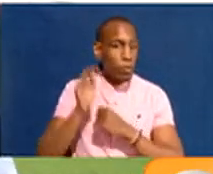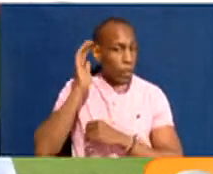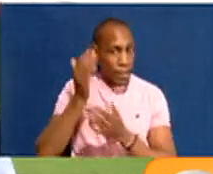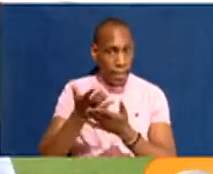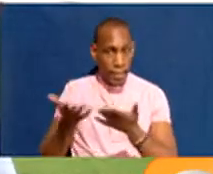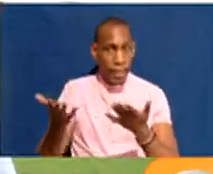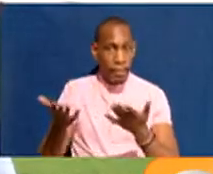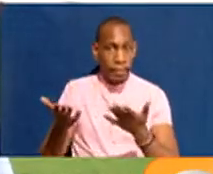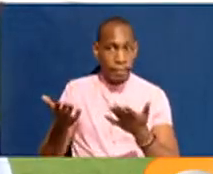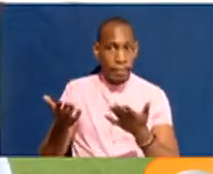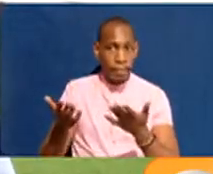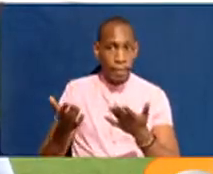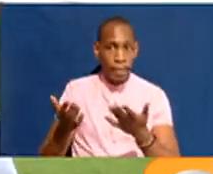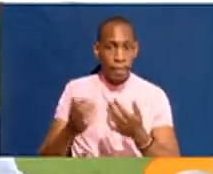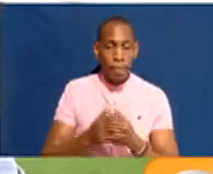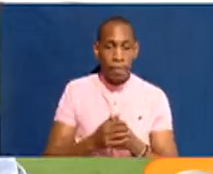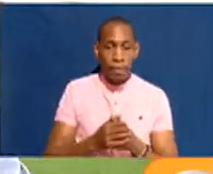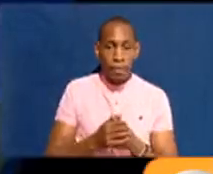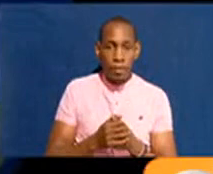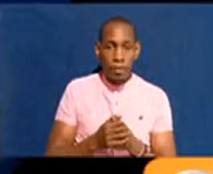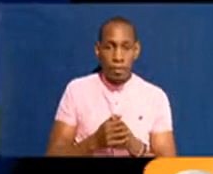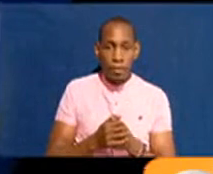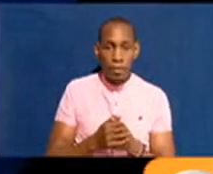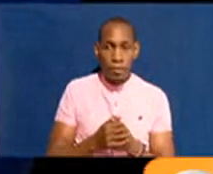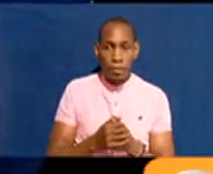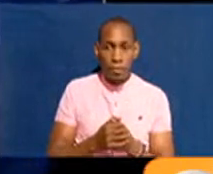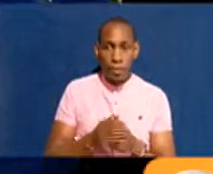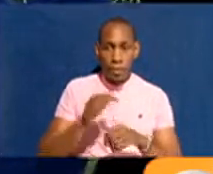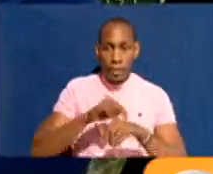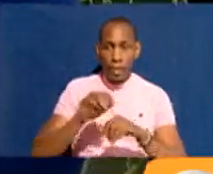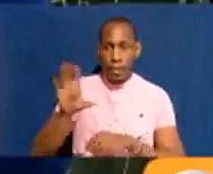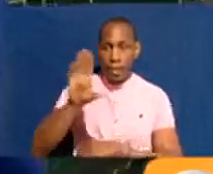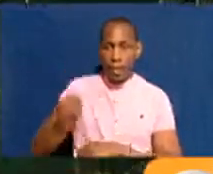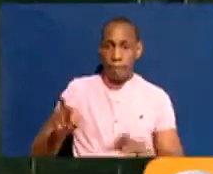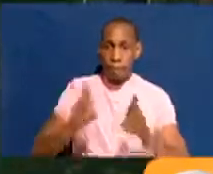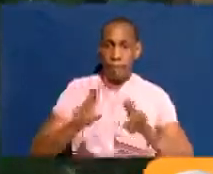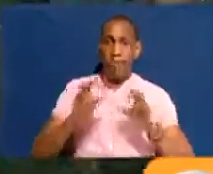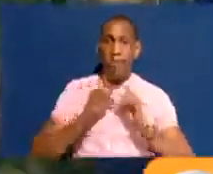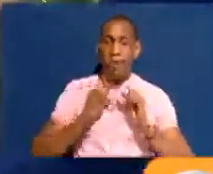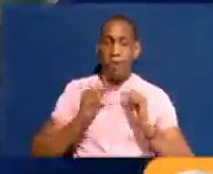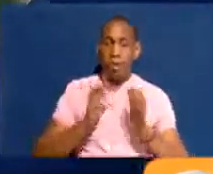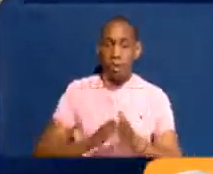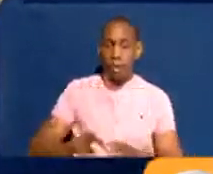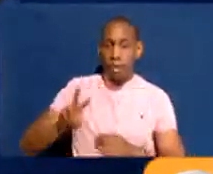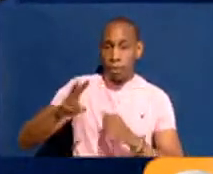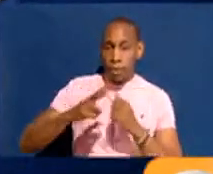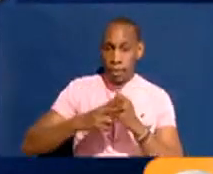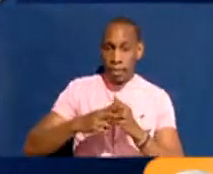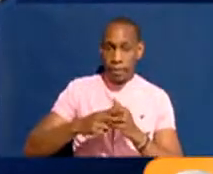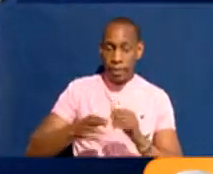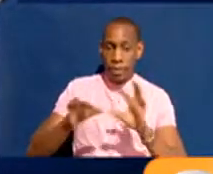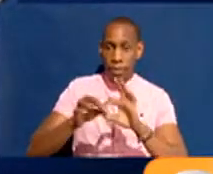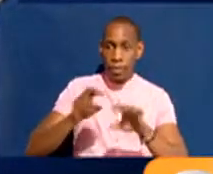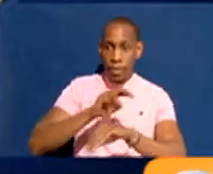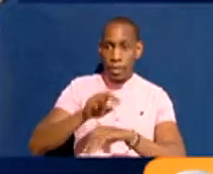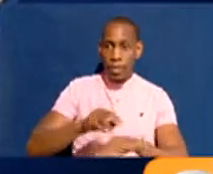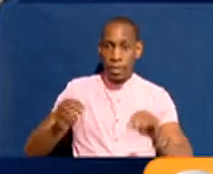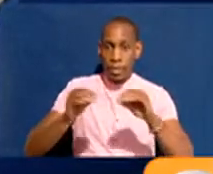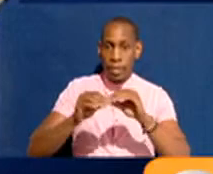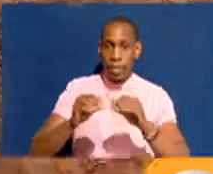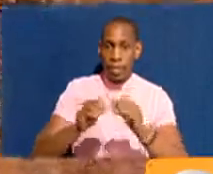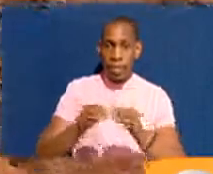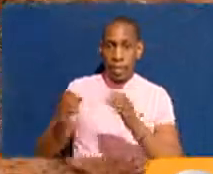realizing from climate change. The other one is on finance. As Africa prepares to host the 27th United Nations Conference